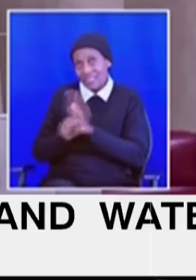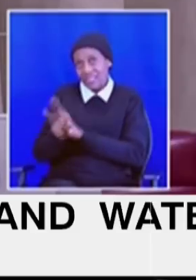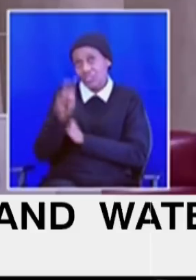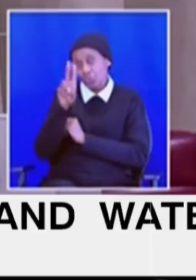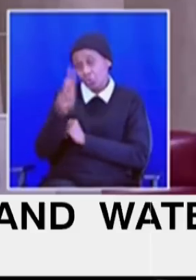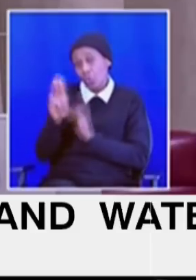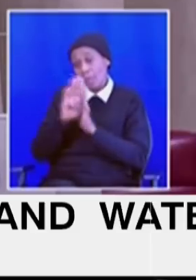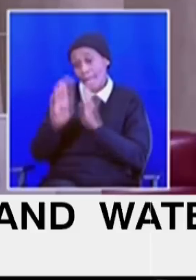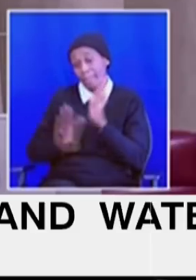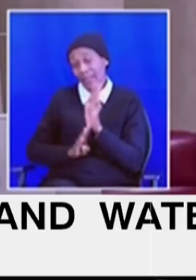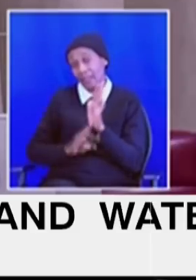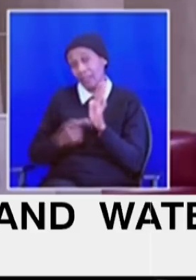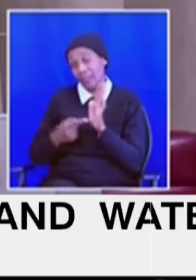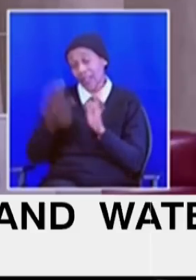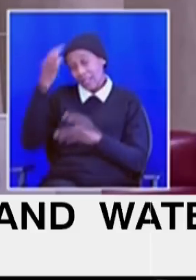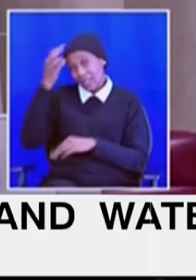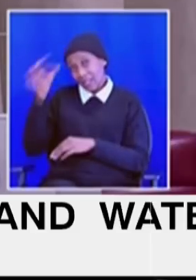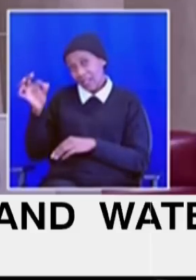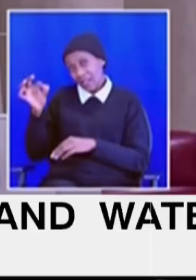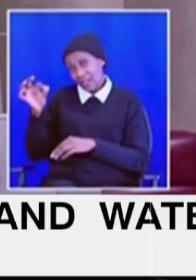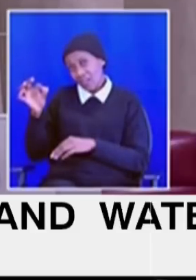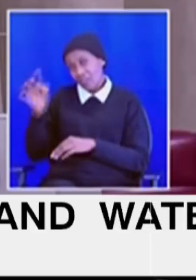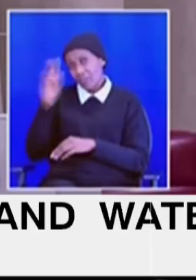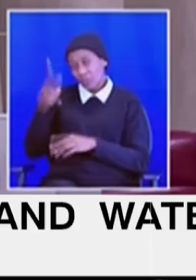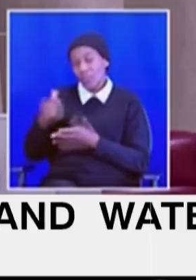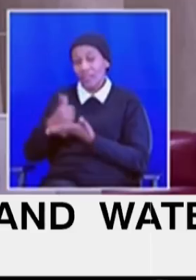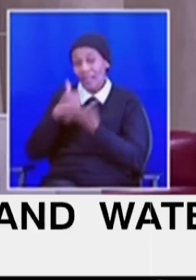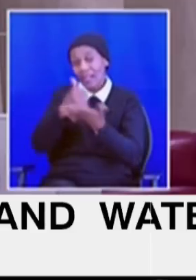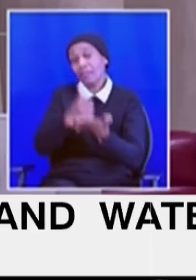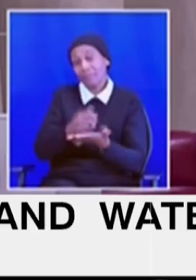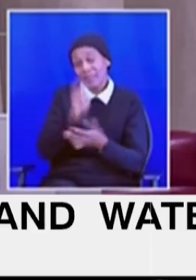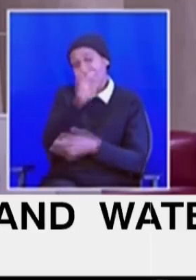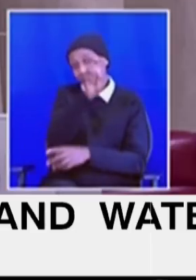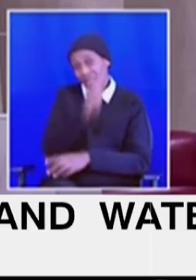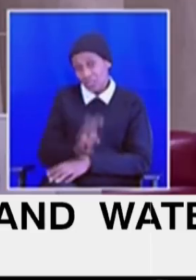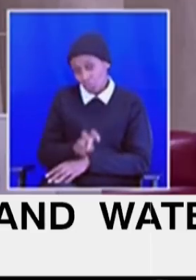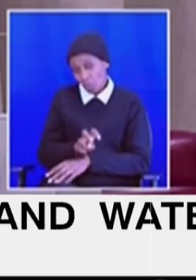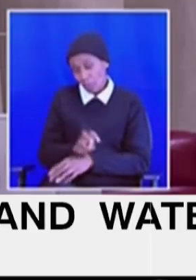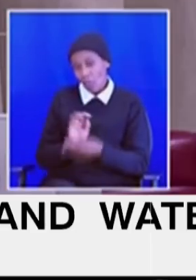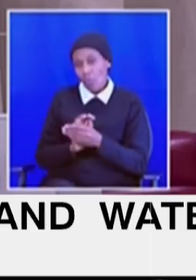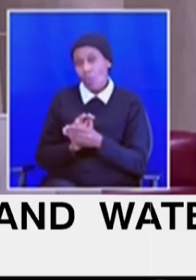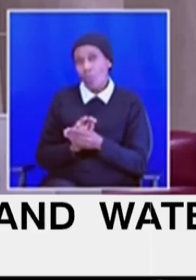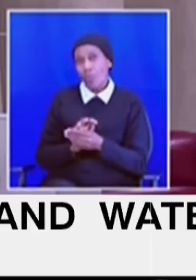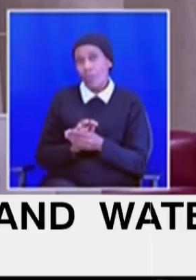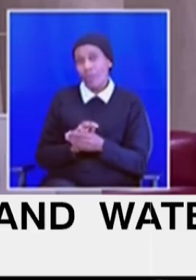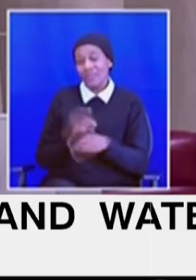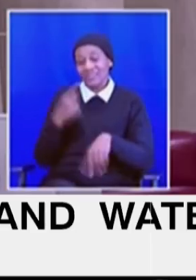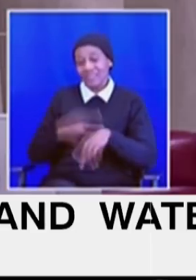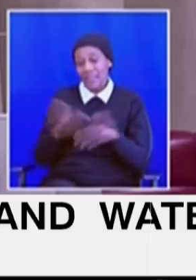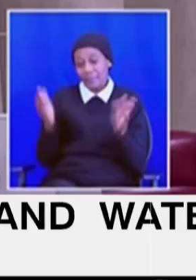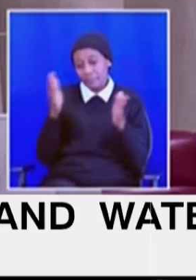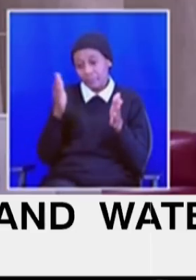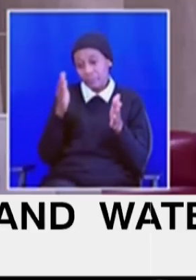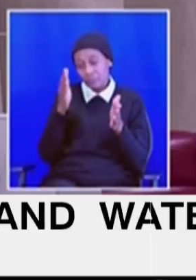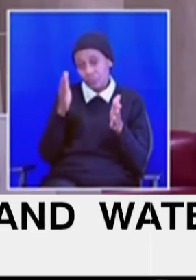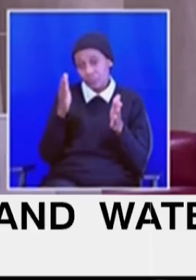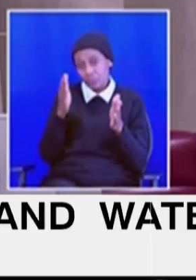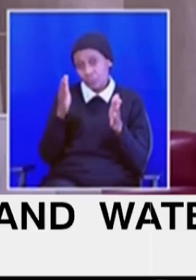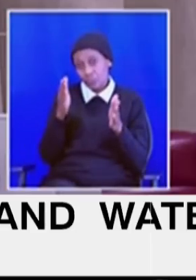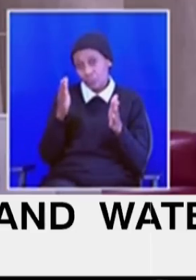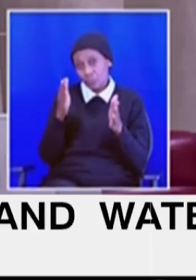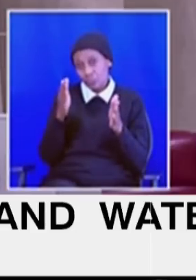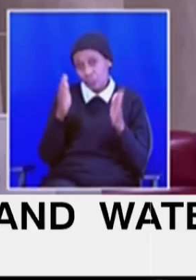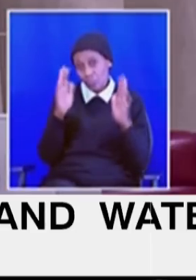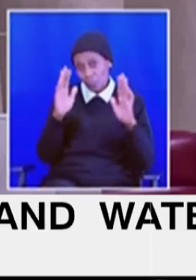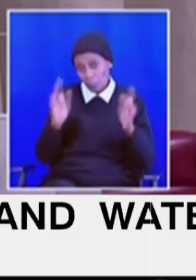bill, government advances to ESCOM, which are over the medium term and expenditure framework